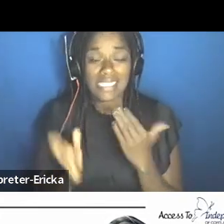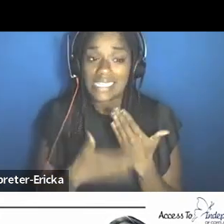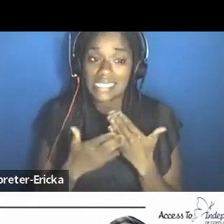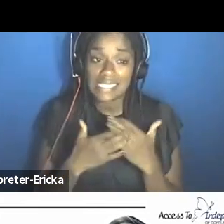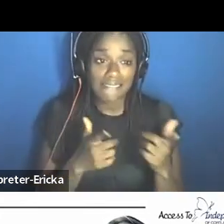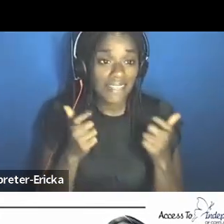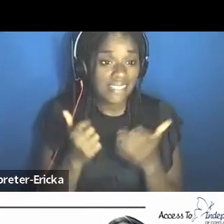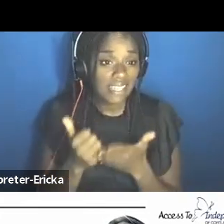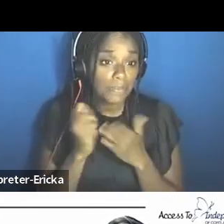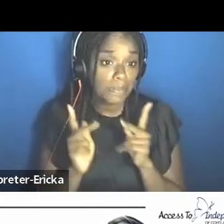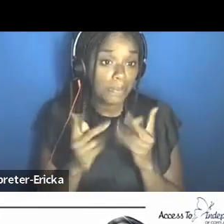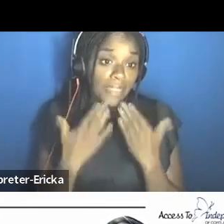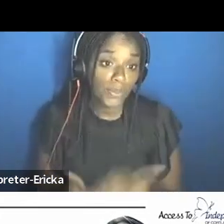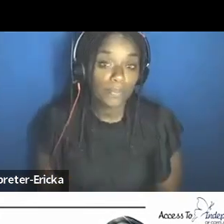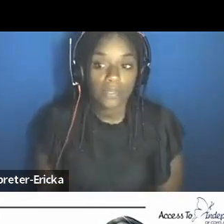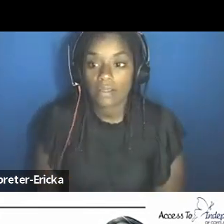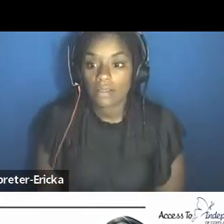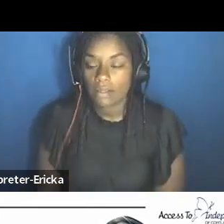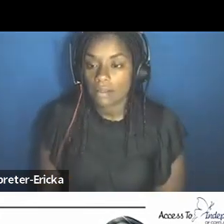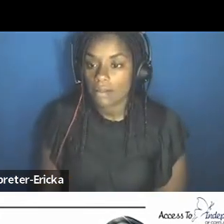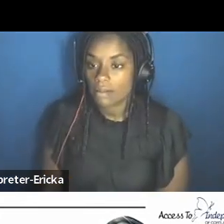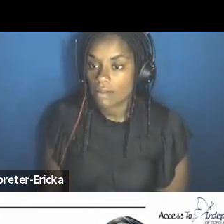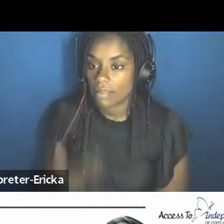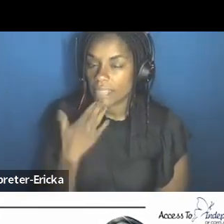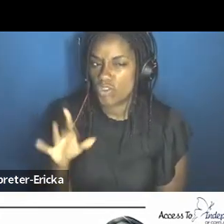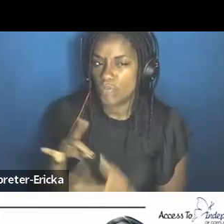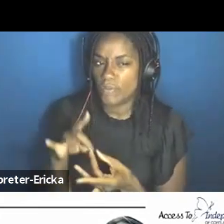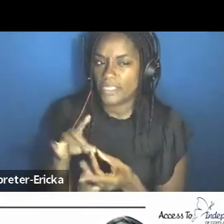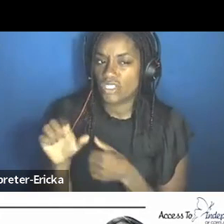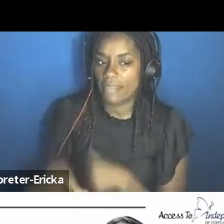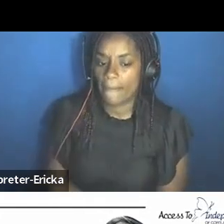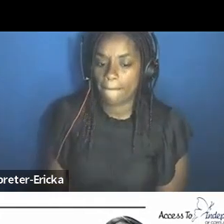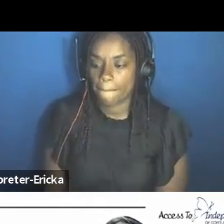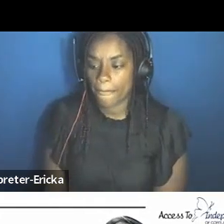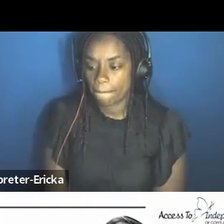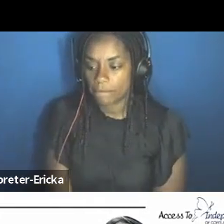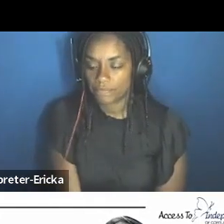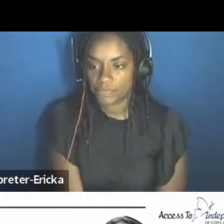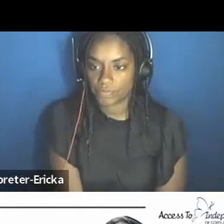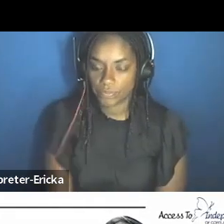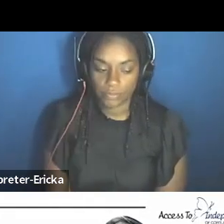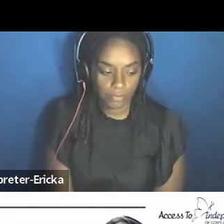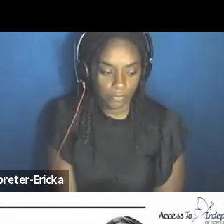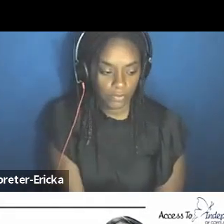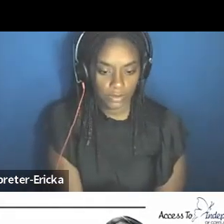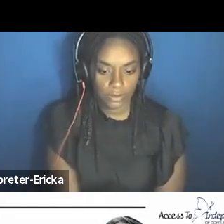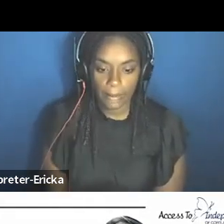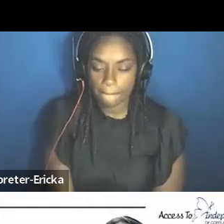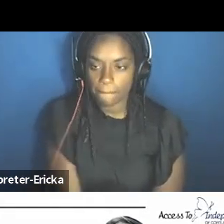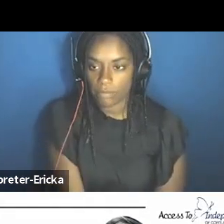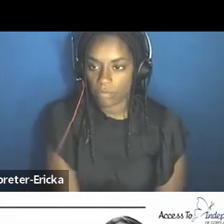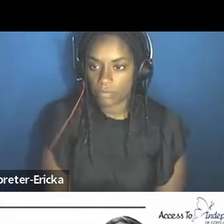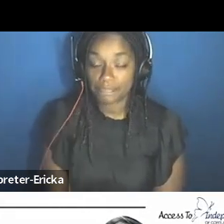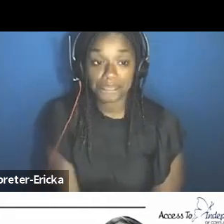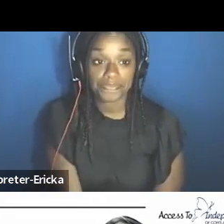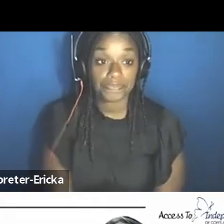really helps people. Thank you so much. Thank you for bringing that up. And I think maybe it's named a little bit different within the